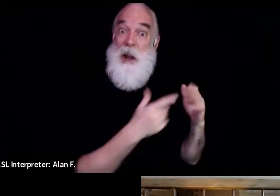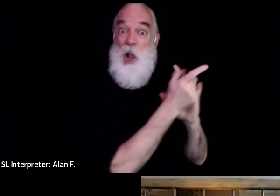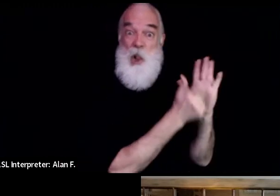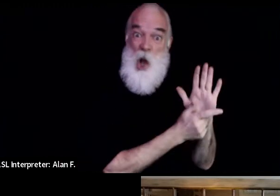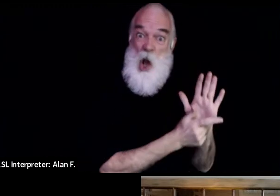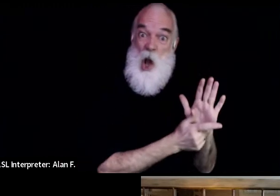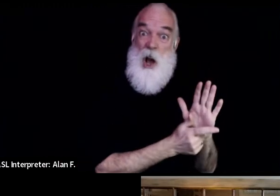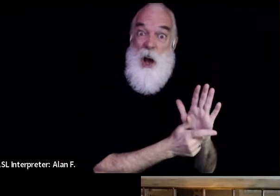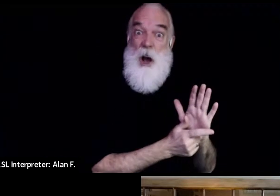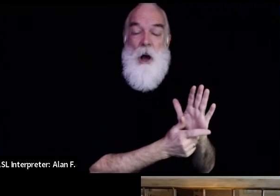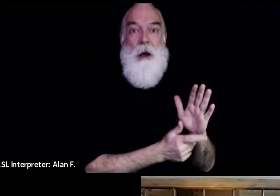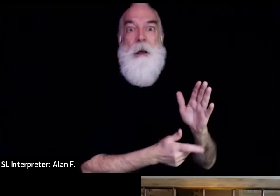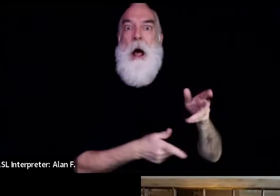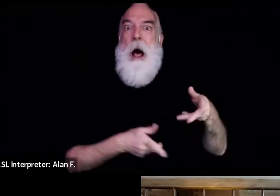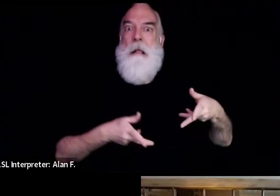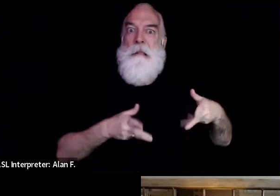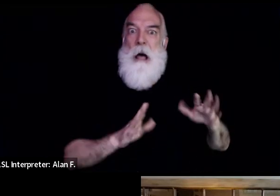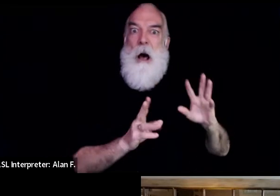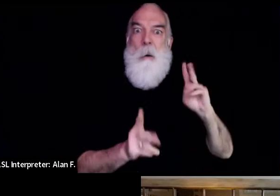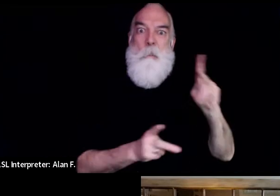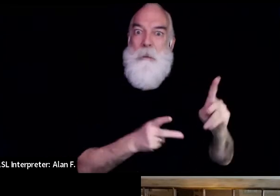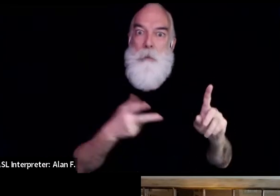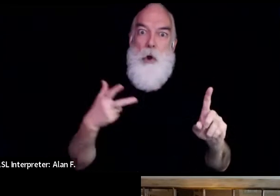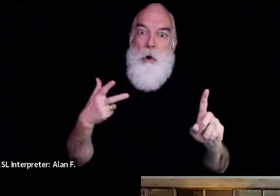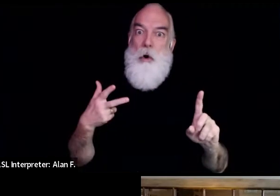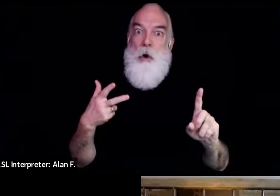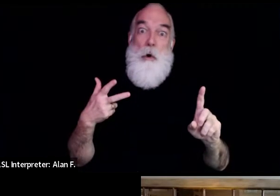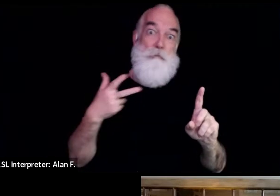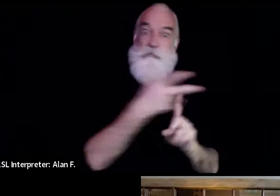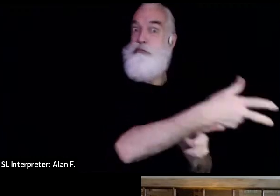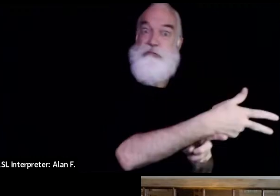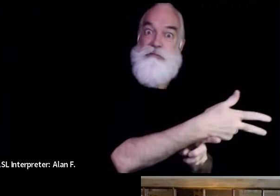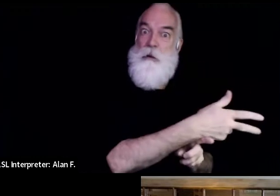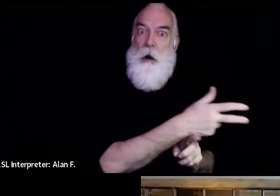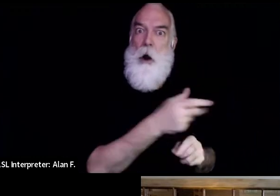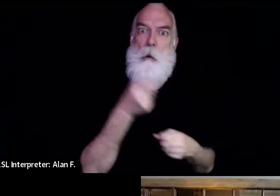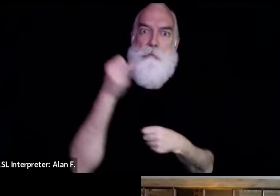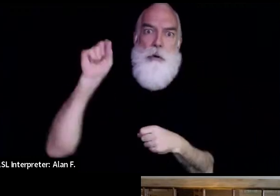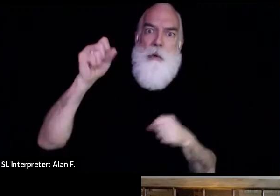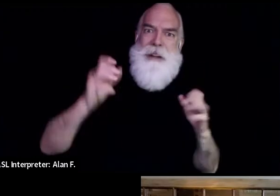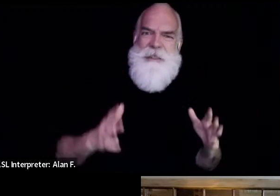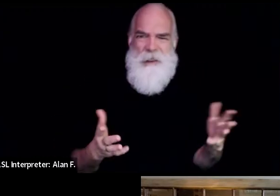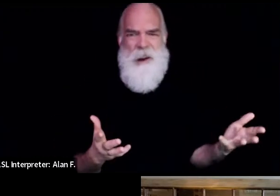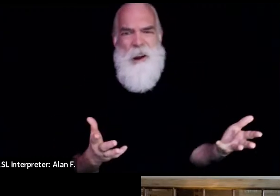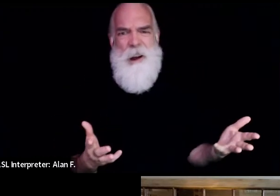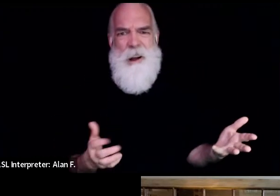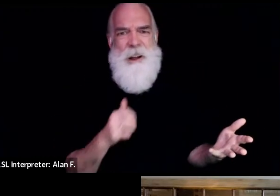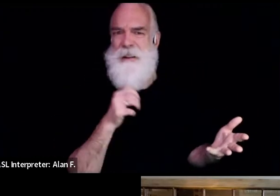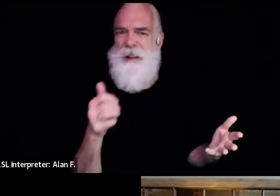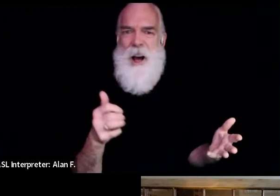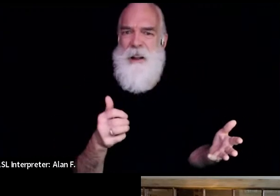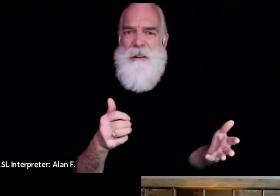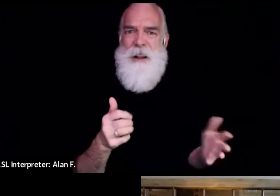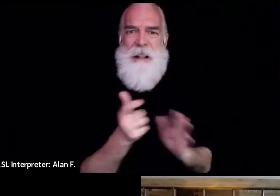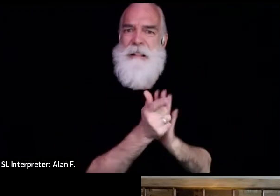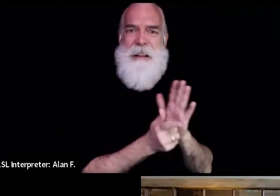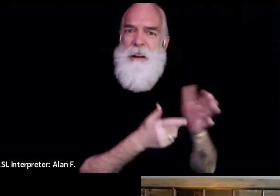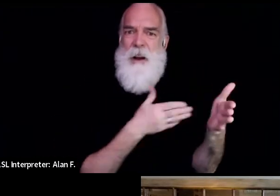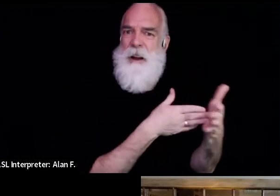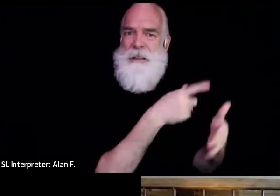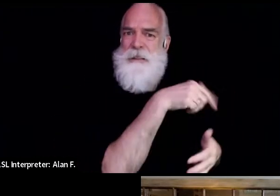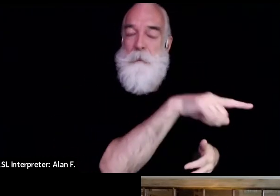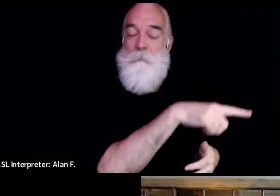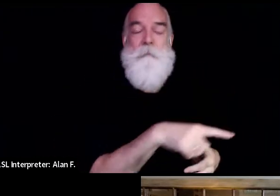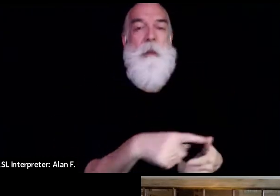year in Georgia from State Senator Randy Robertson to basically move down this direction in